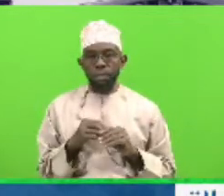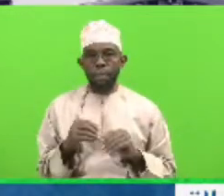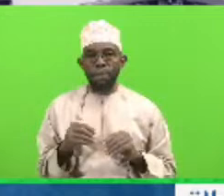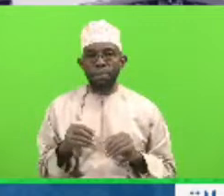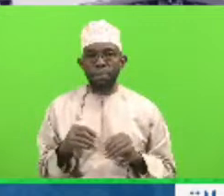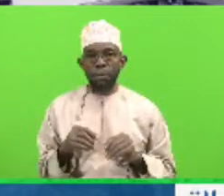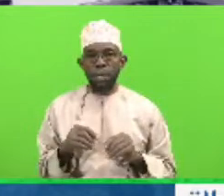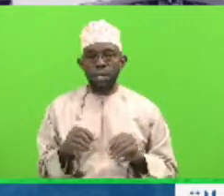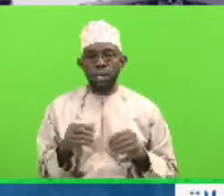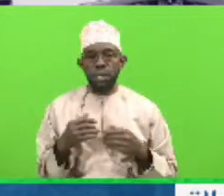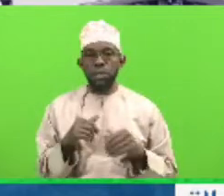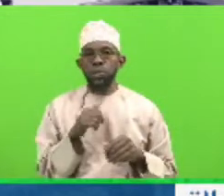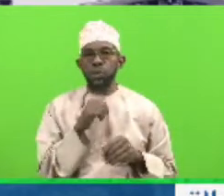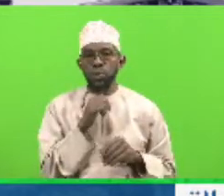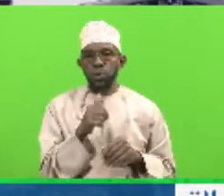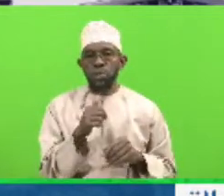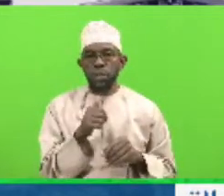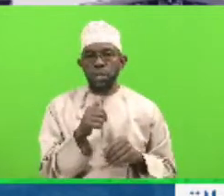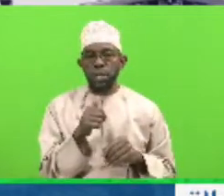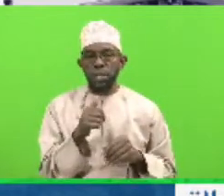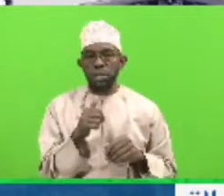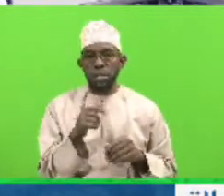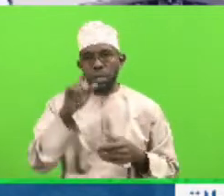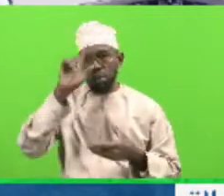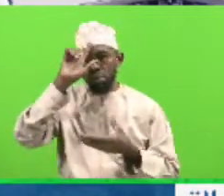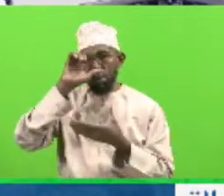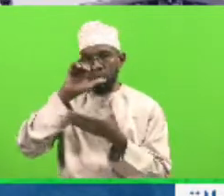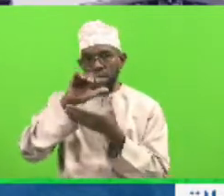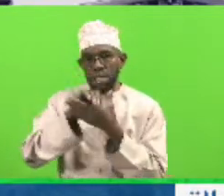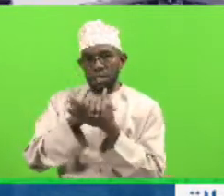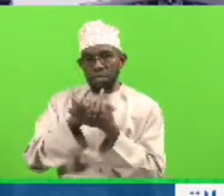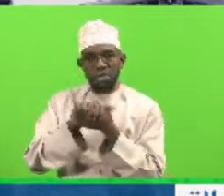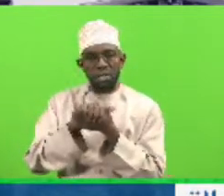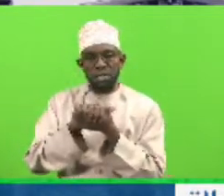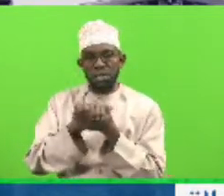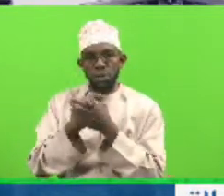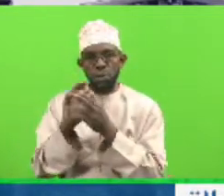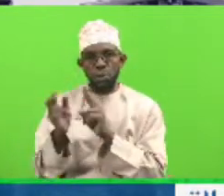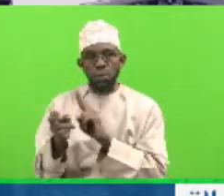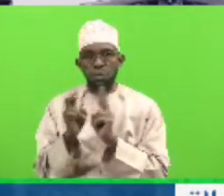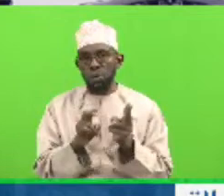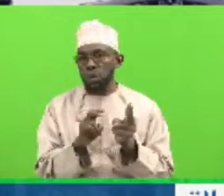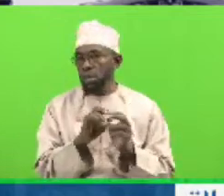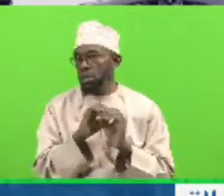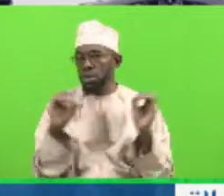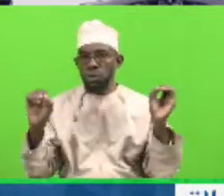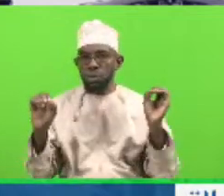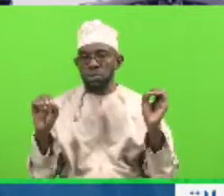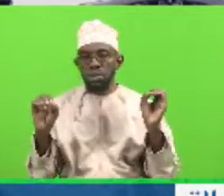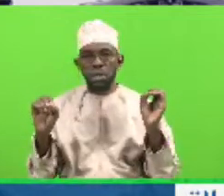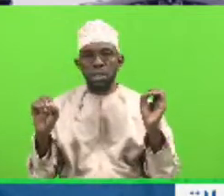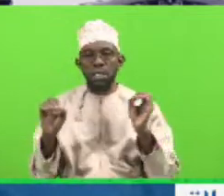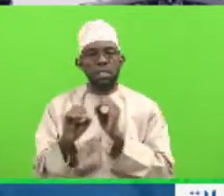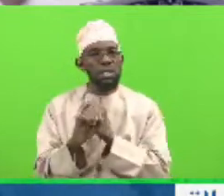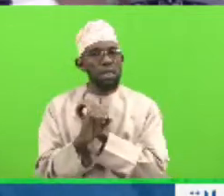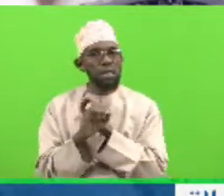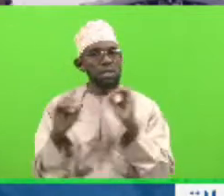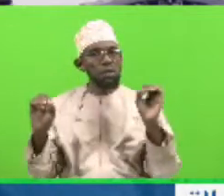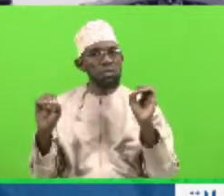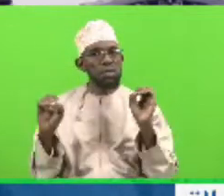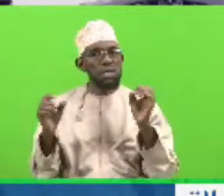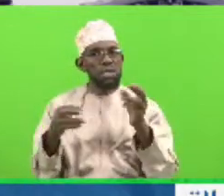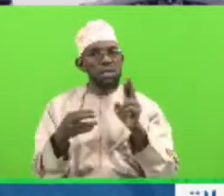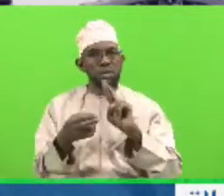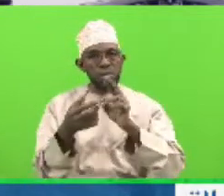So let us not be tricked to believe that this is biological origin. It is not. It is an acquired